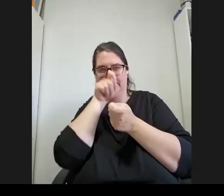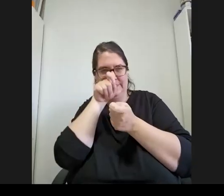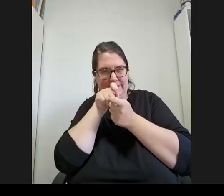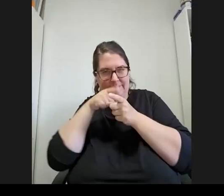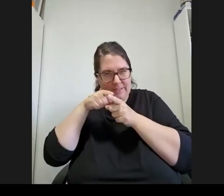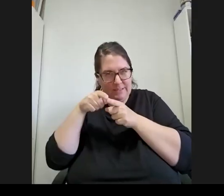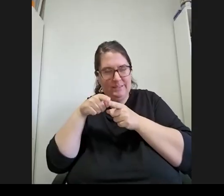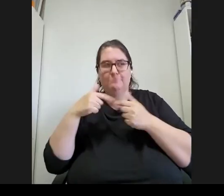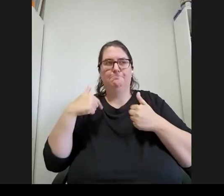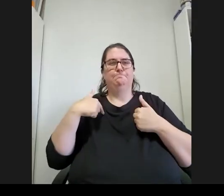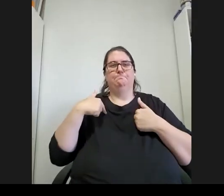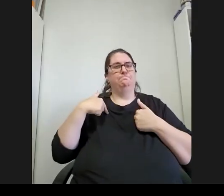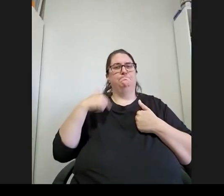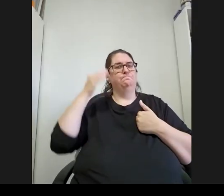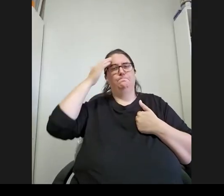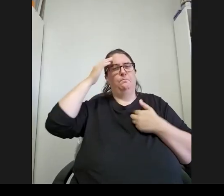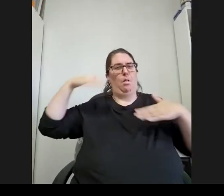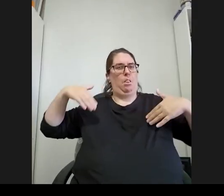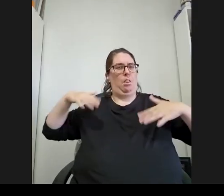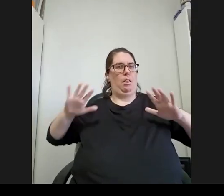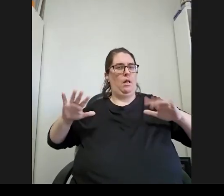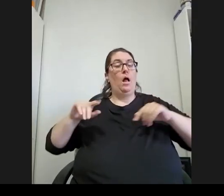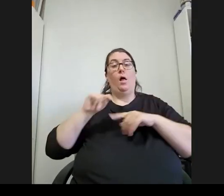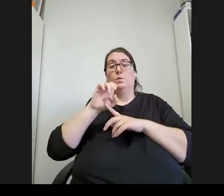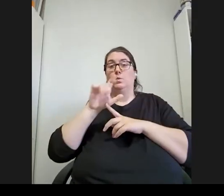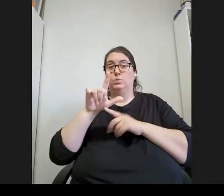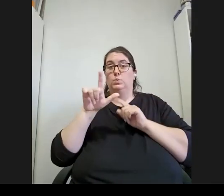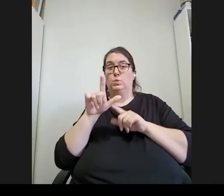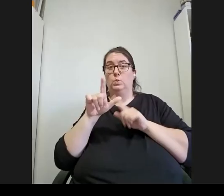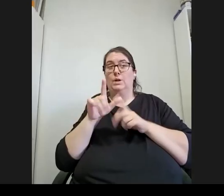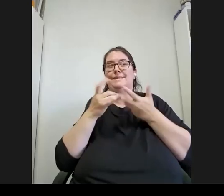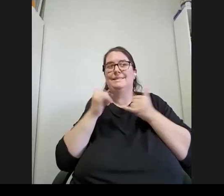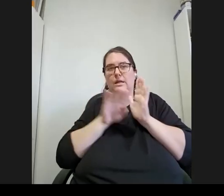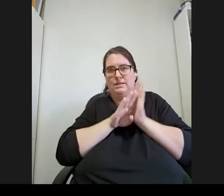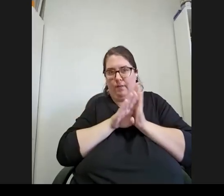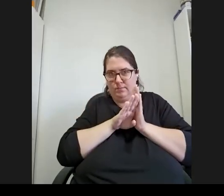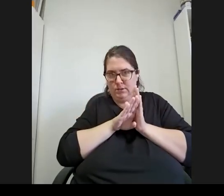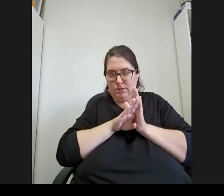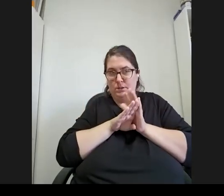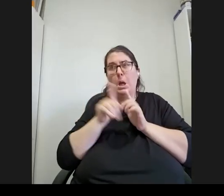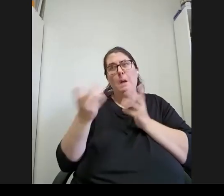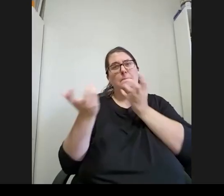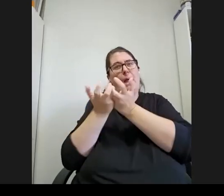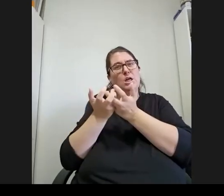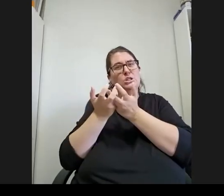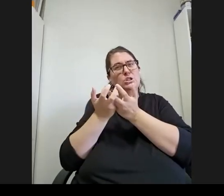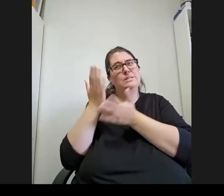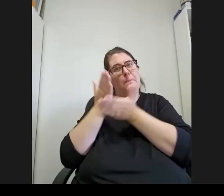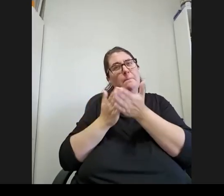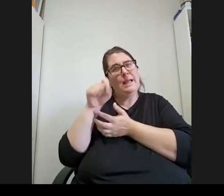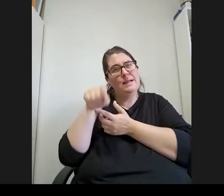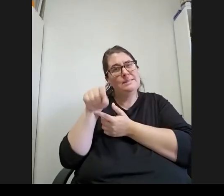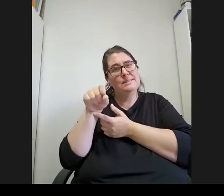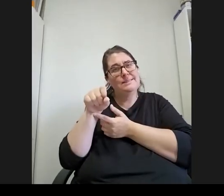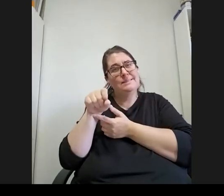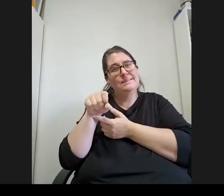quite as familiar with, the tool is obviously still relevant, but there may be some